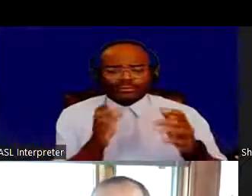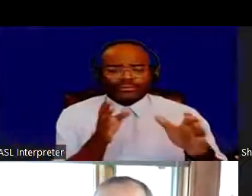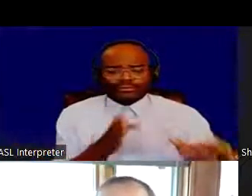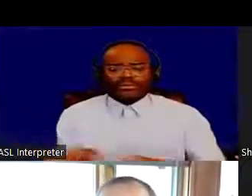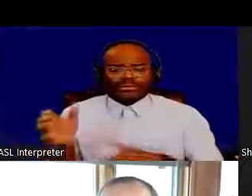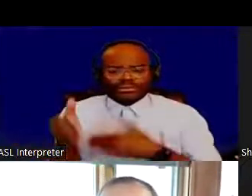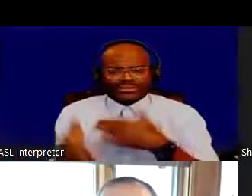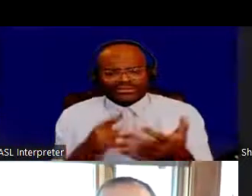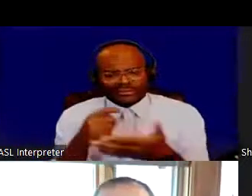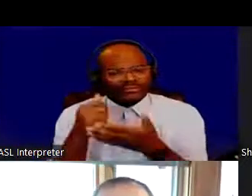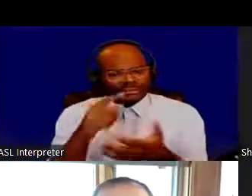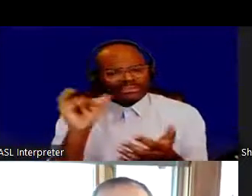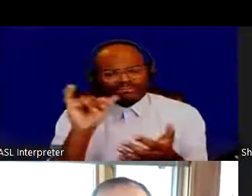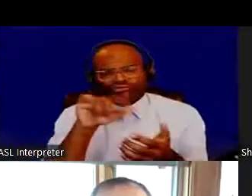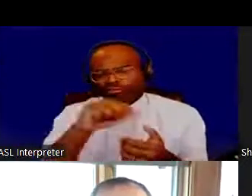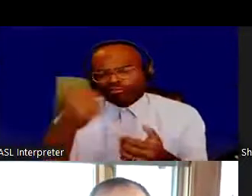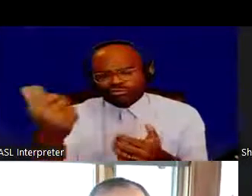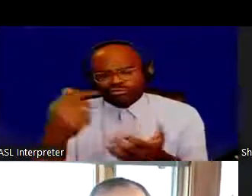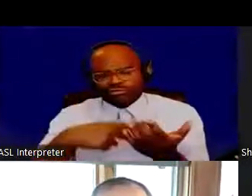about.